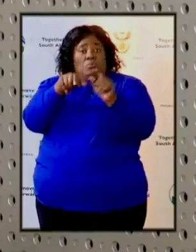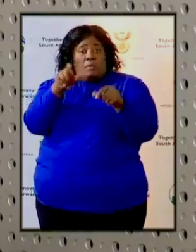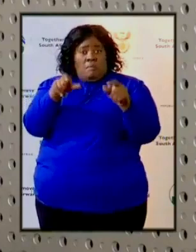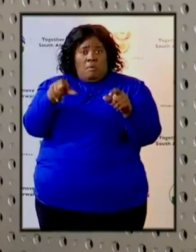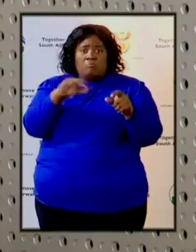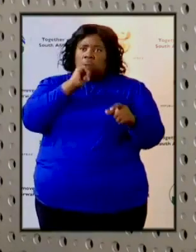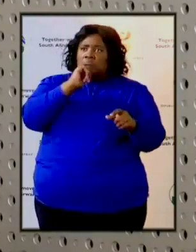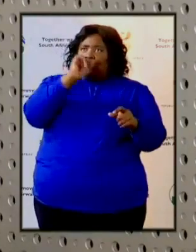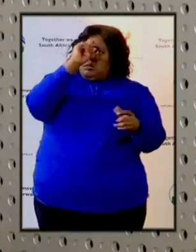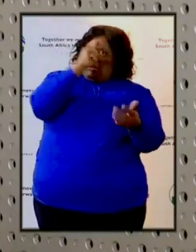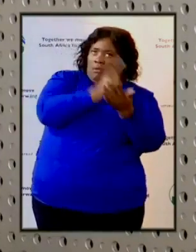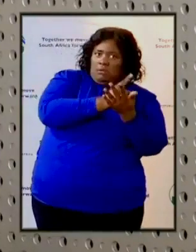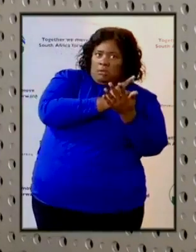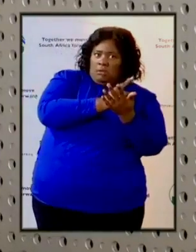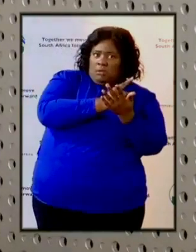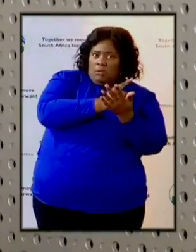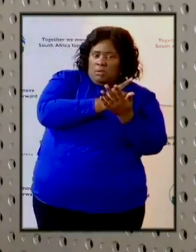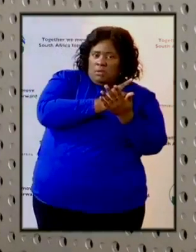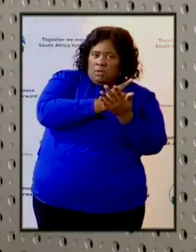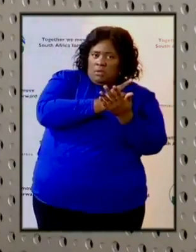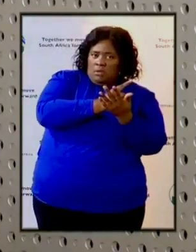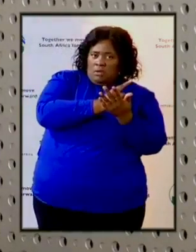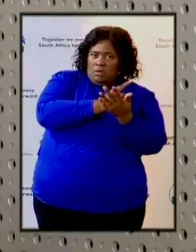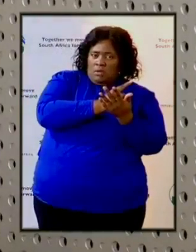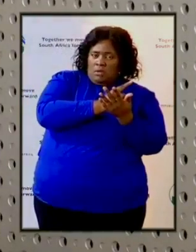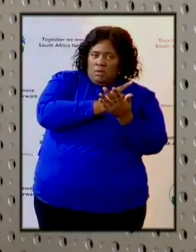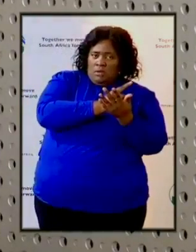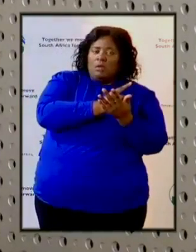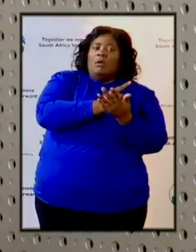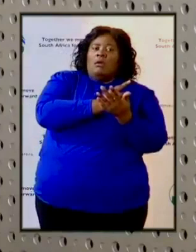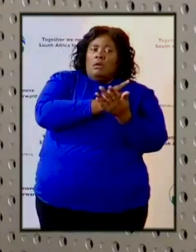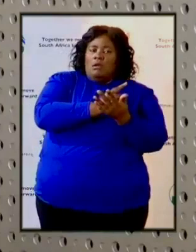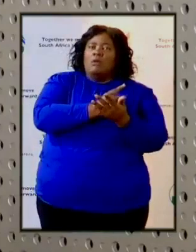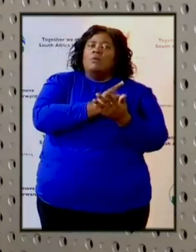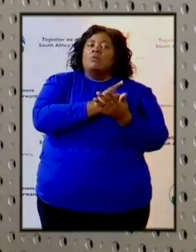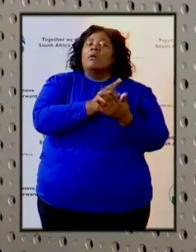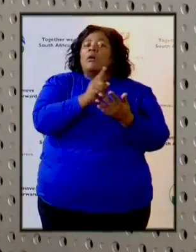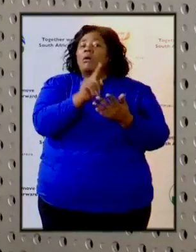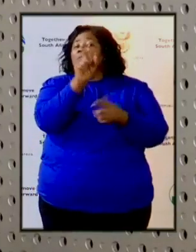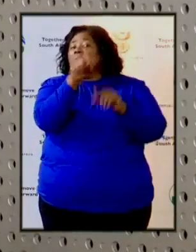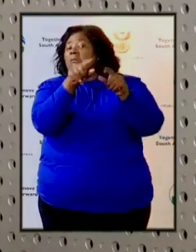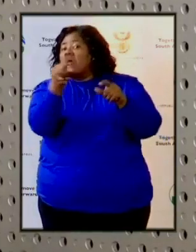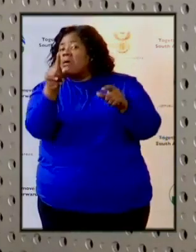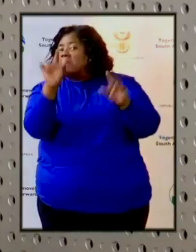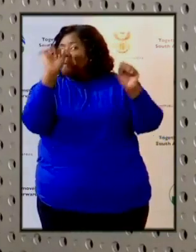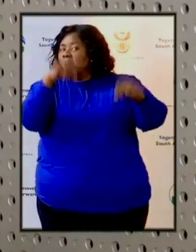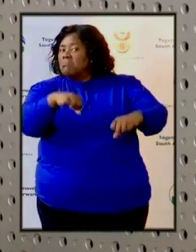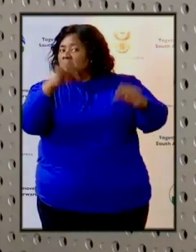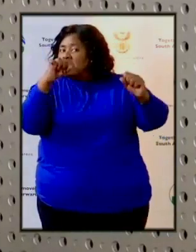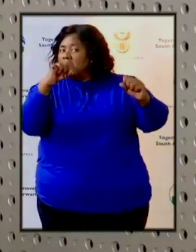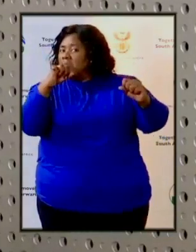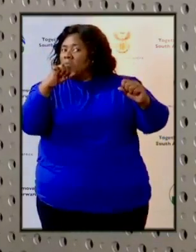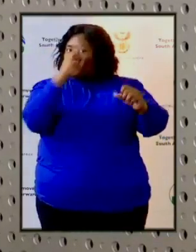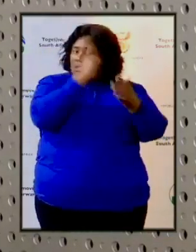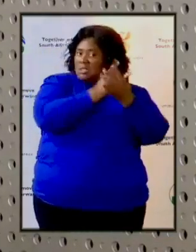decision, and if people show that they do not like that decision because of